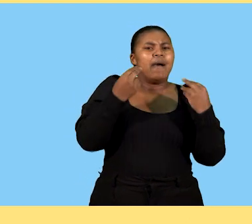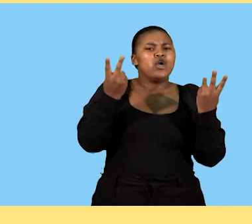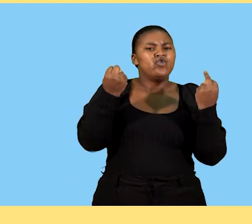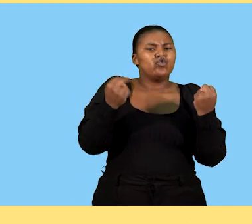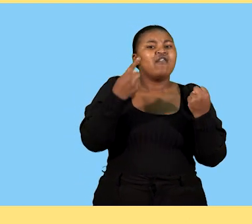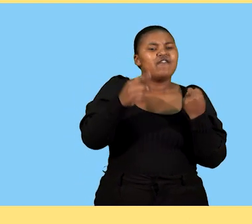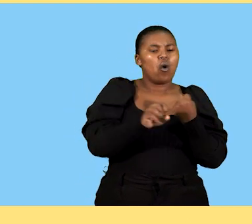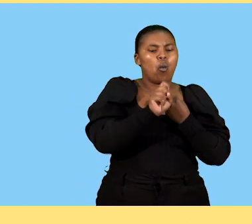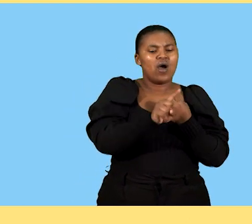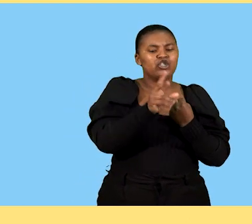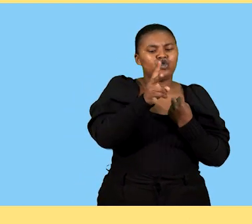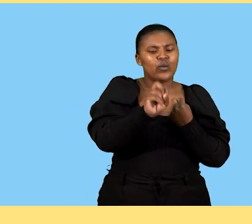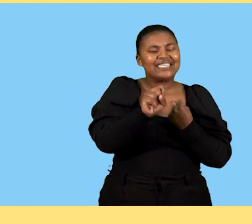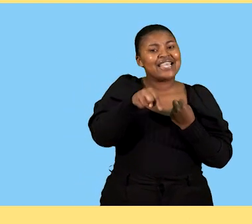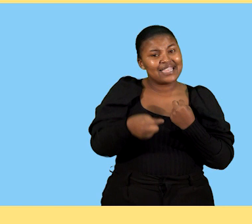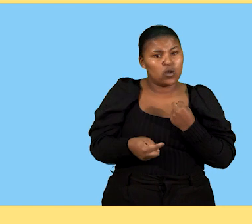for